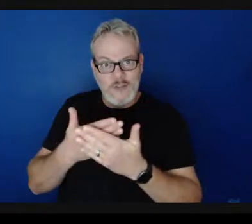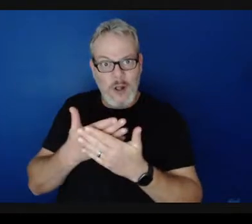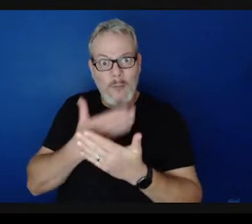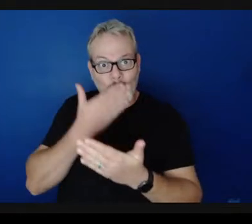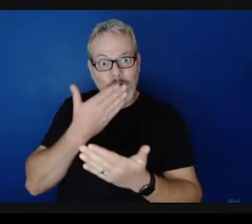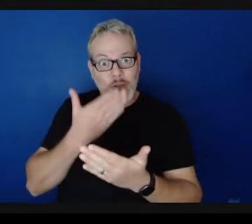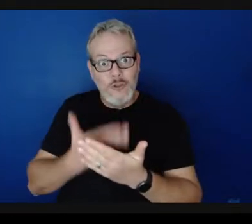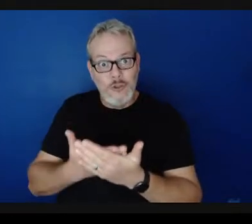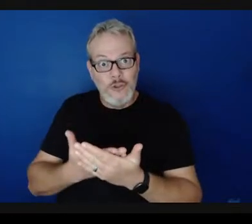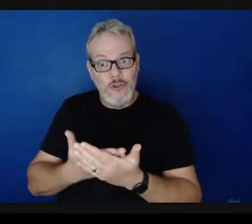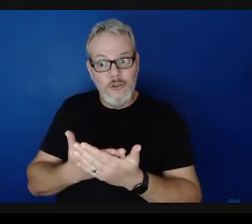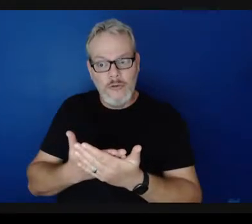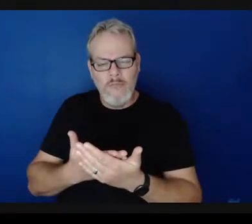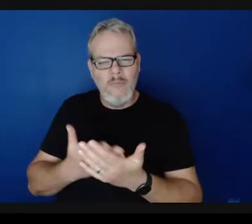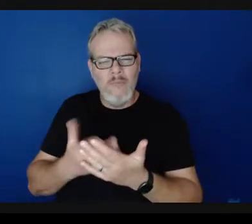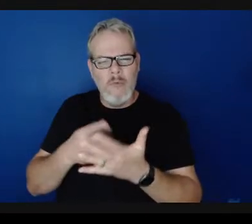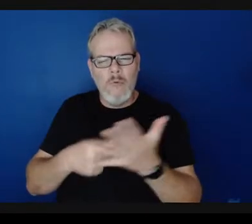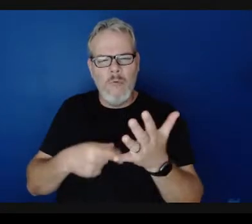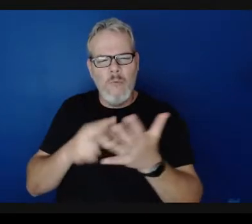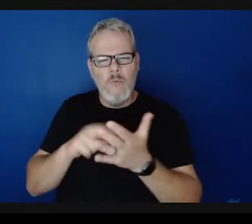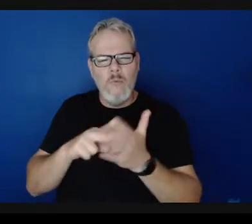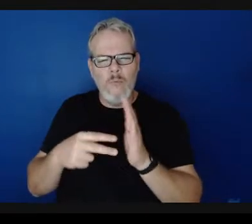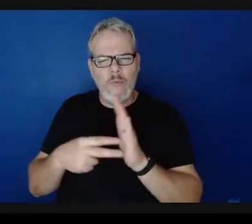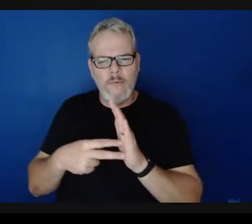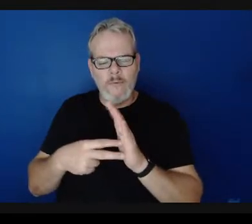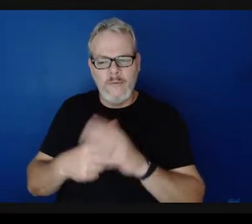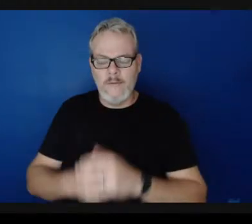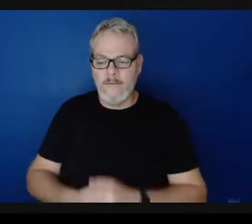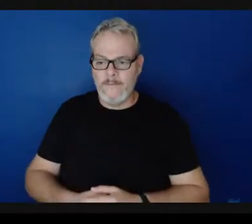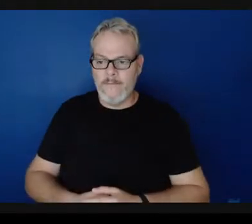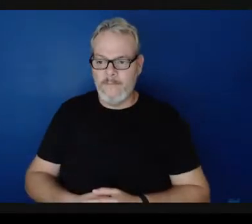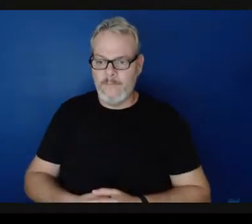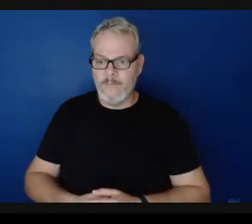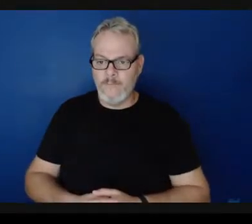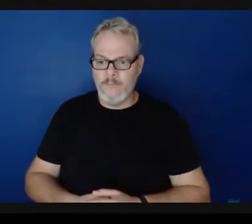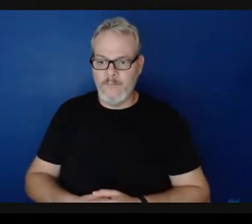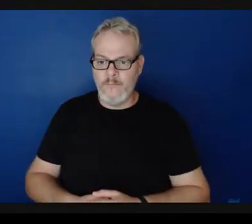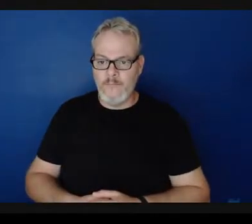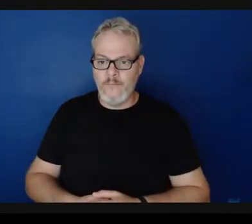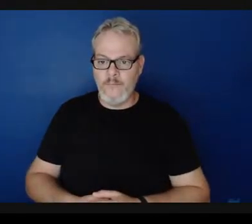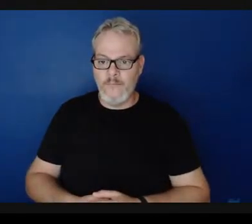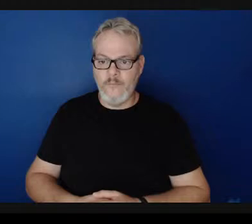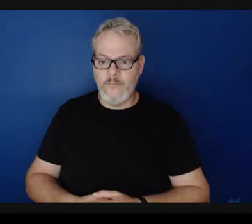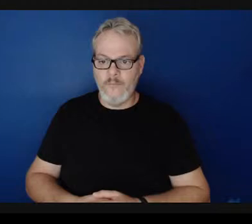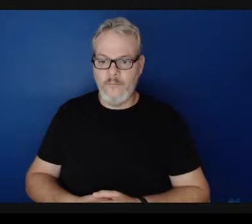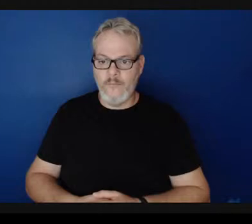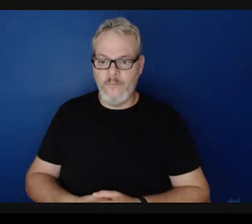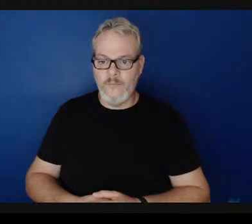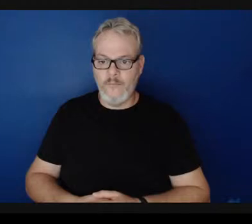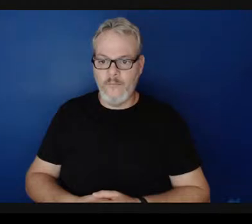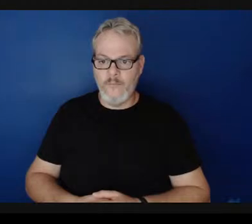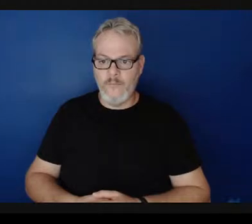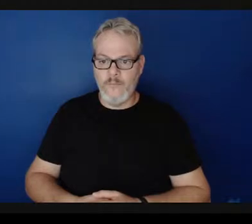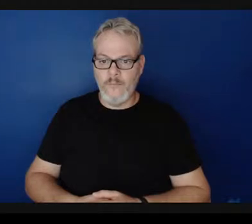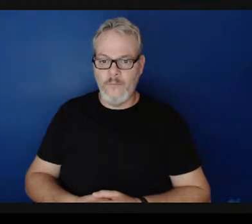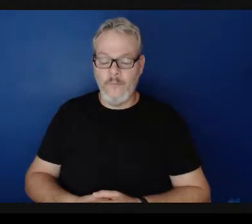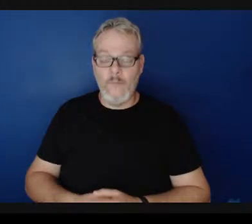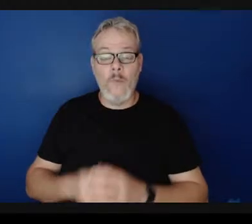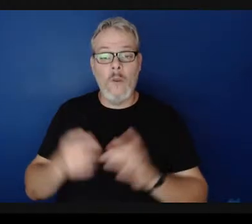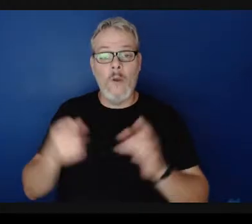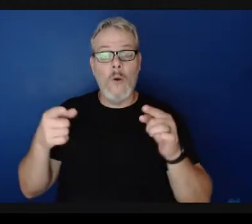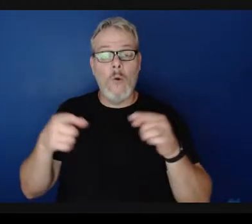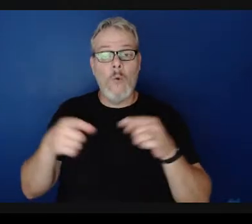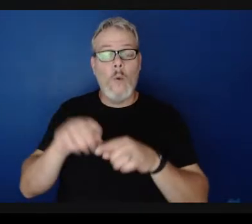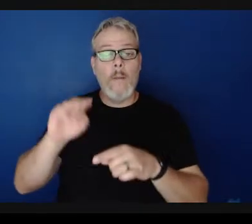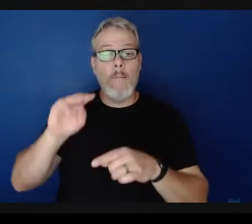so what do you get out of that? And it comes down to this. When Mauna Loa inflates, when magma comes into Mauna Loa in its